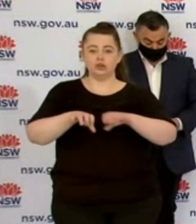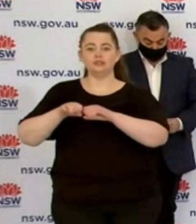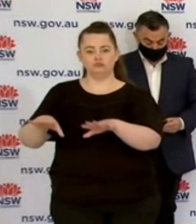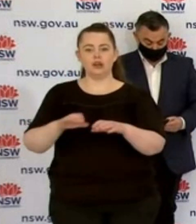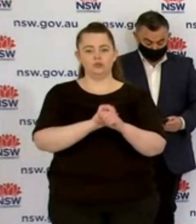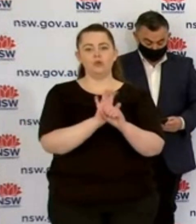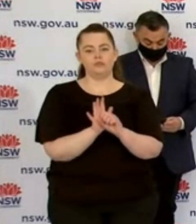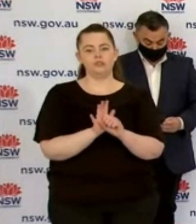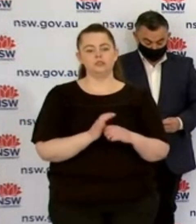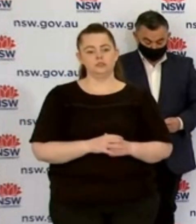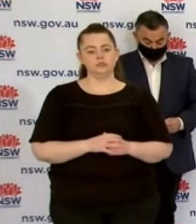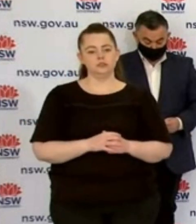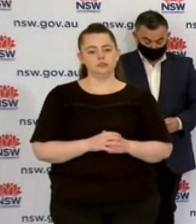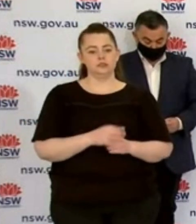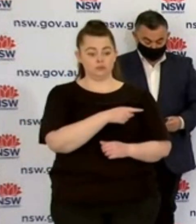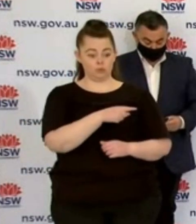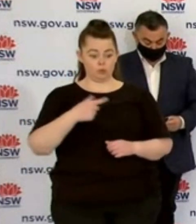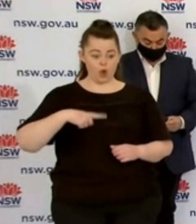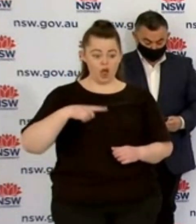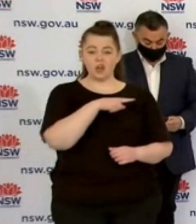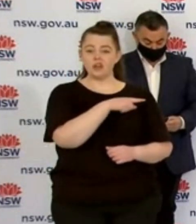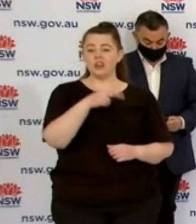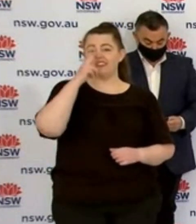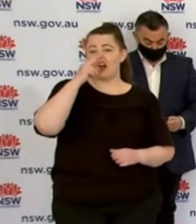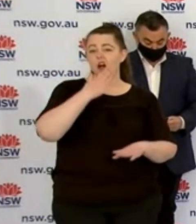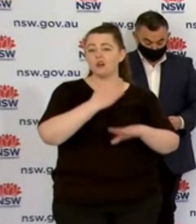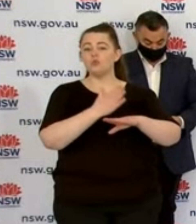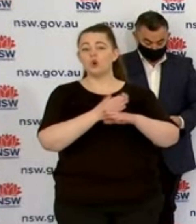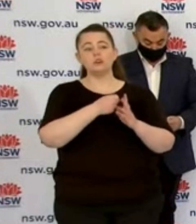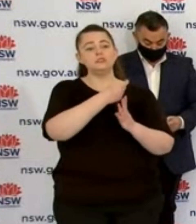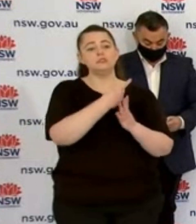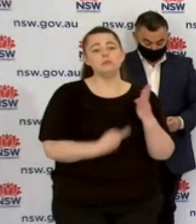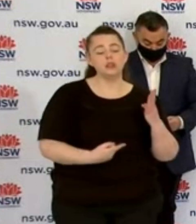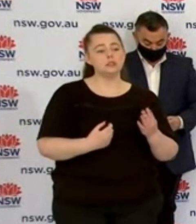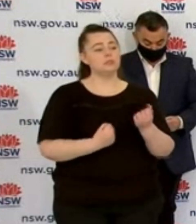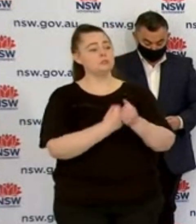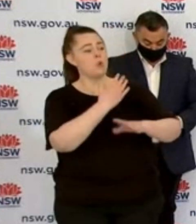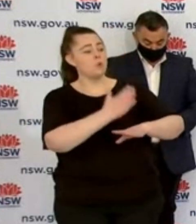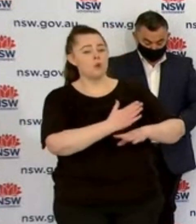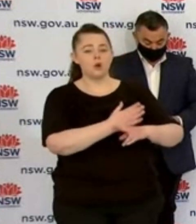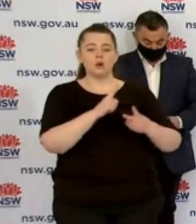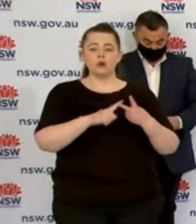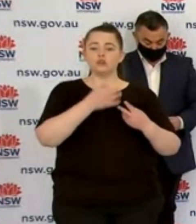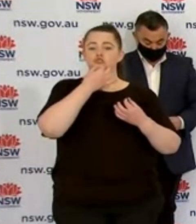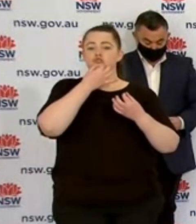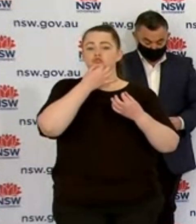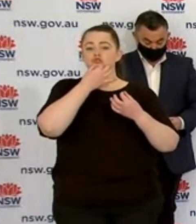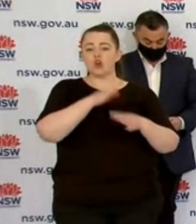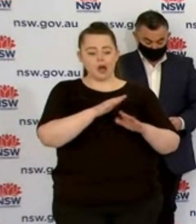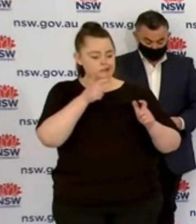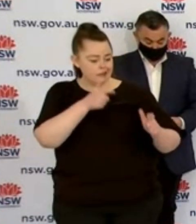people are the people that are going out and working in disability homes, aged care homes, childcare, logistics,